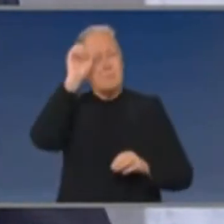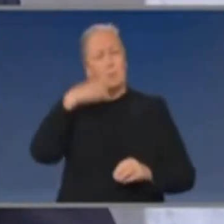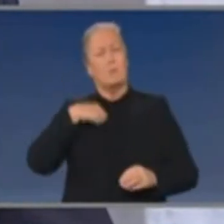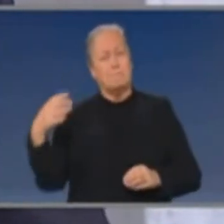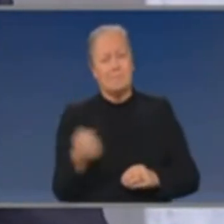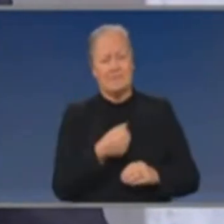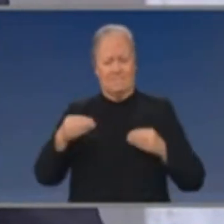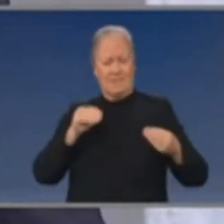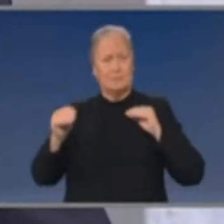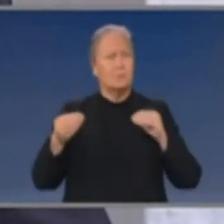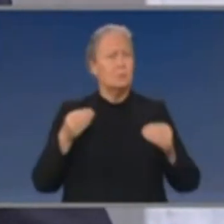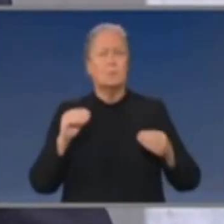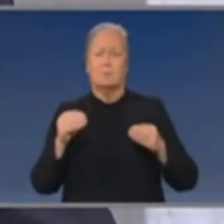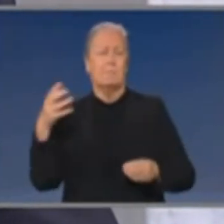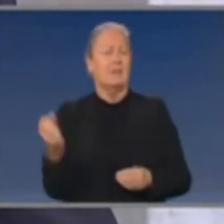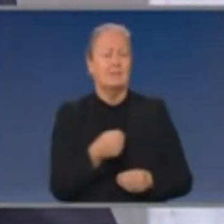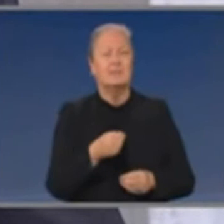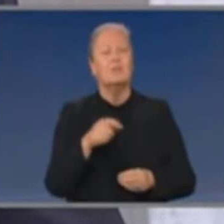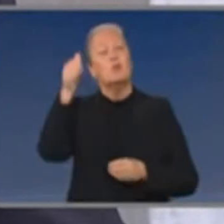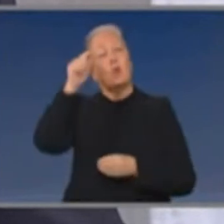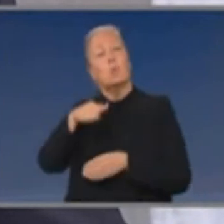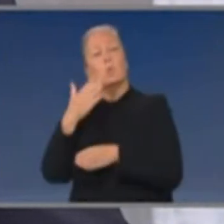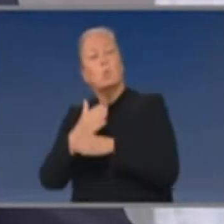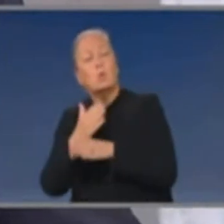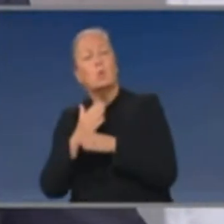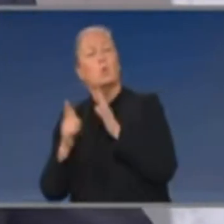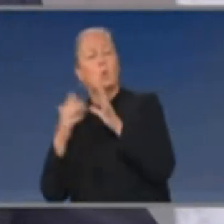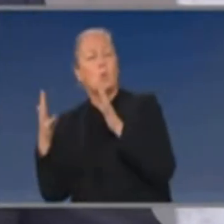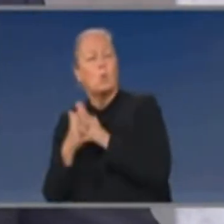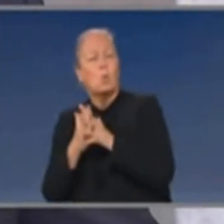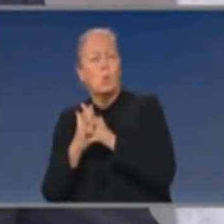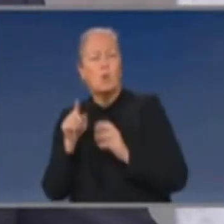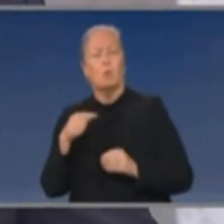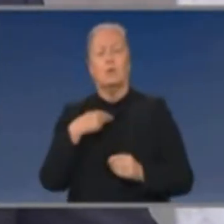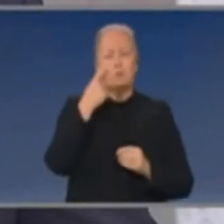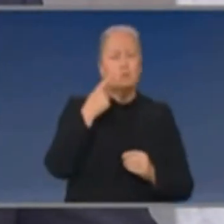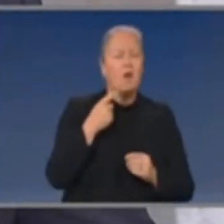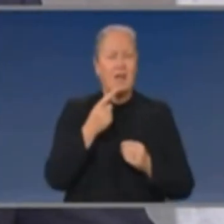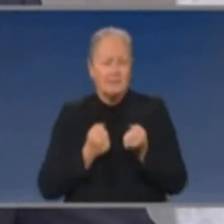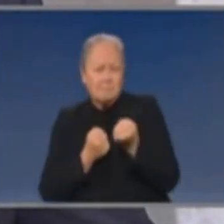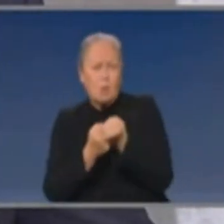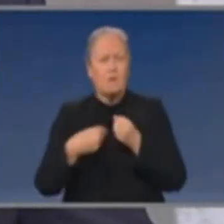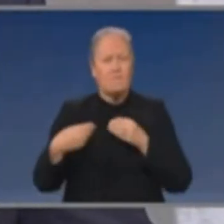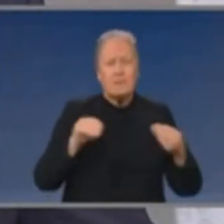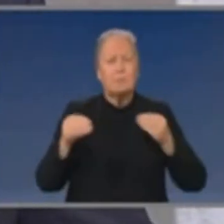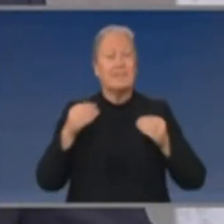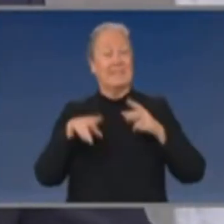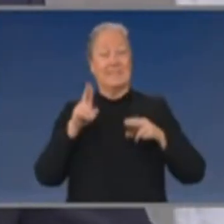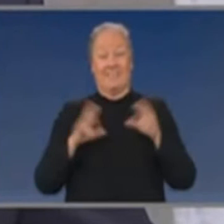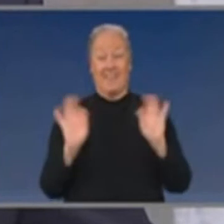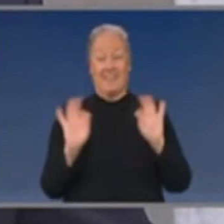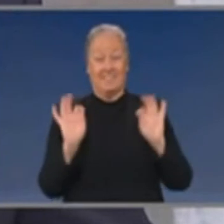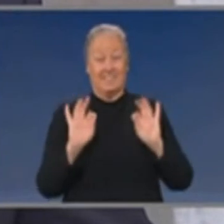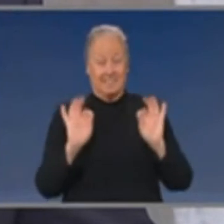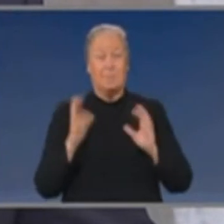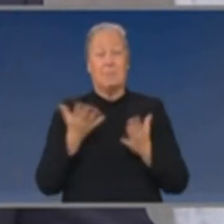that existed prior to the introduction of JobKeeper, then Australians will lose their jobs. It will put people on the unemployment